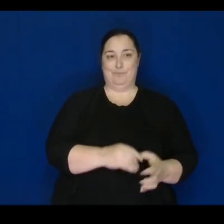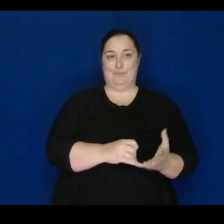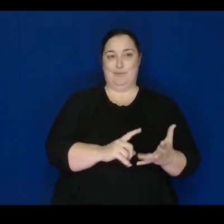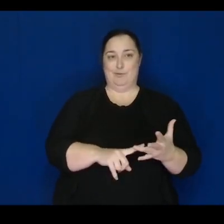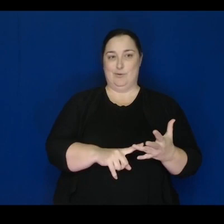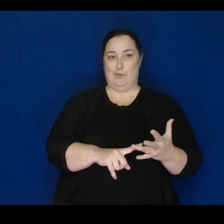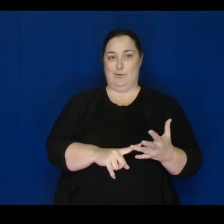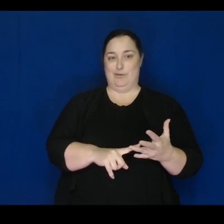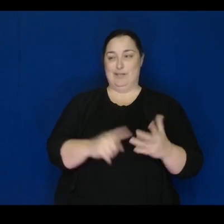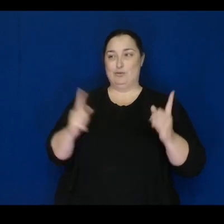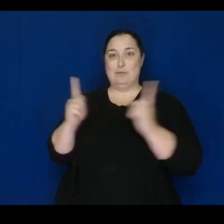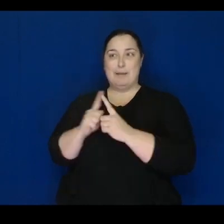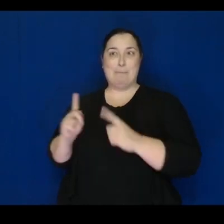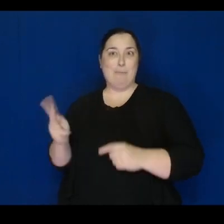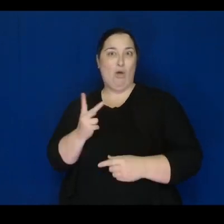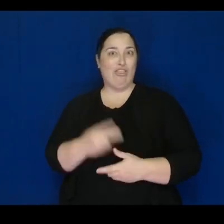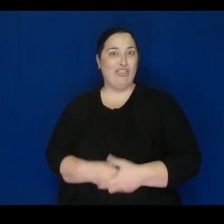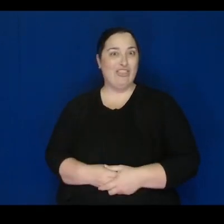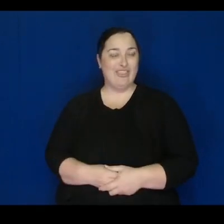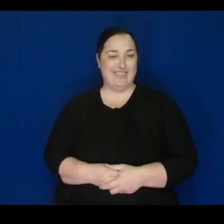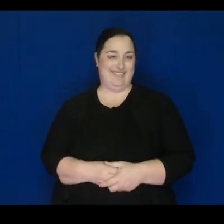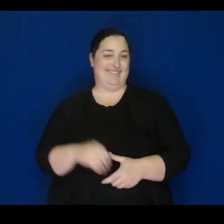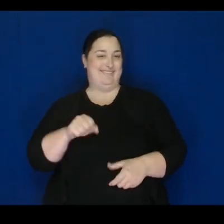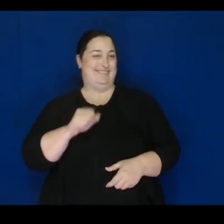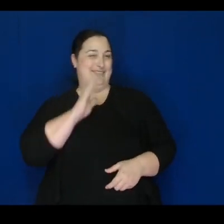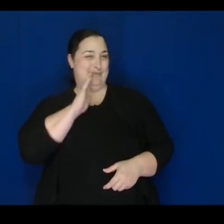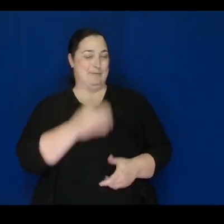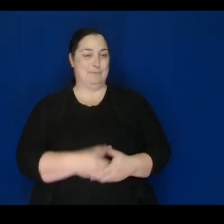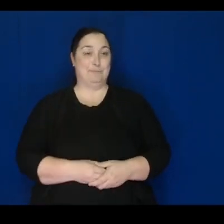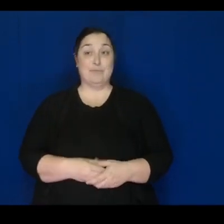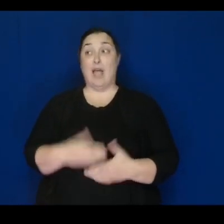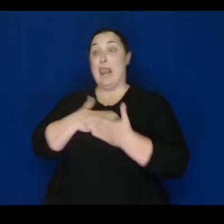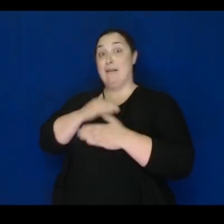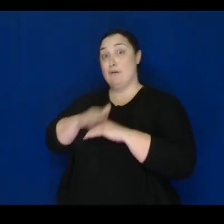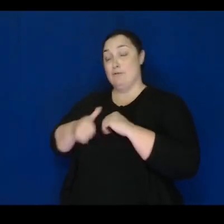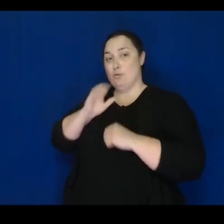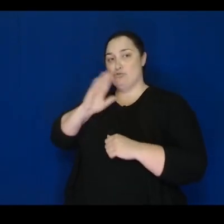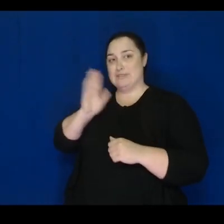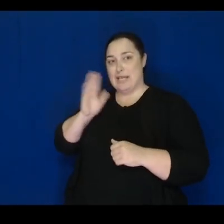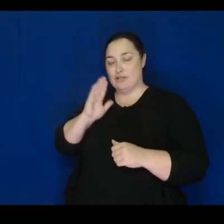meet Arnie and have fun with you. Yeah, looking forward. And what I loved about your presentation is that you